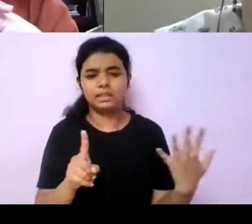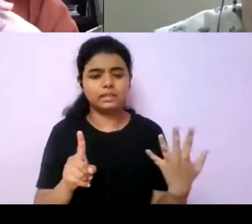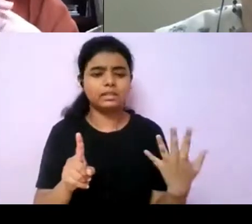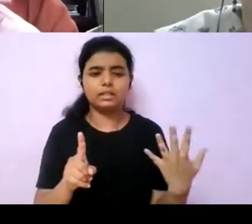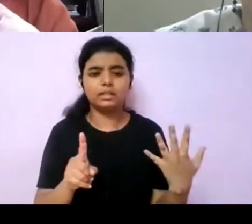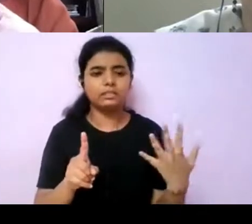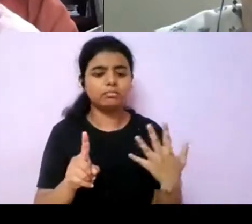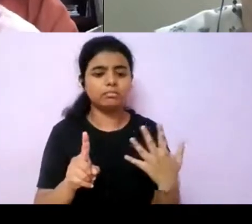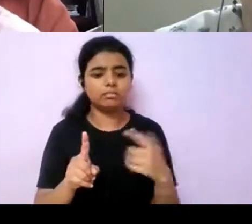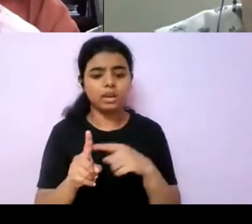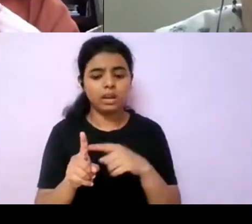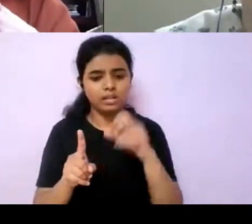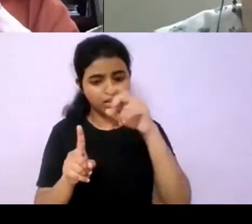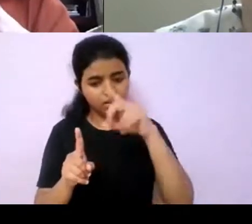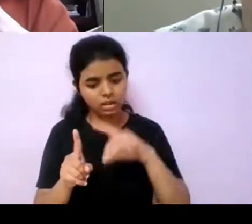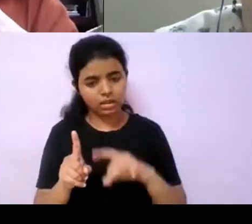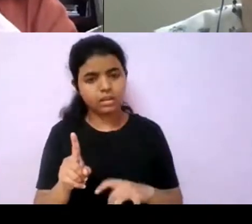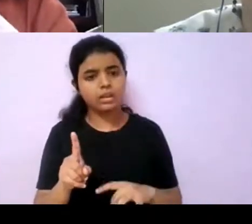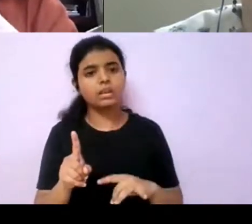whether or not